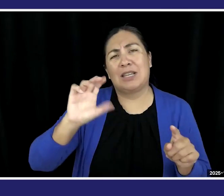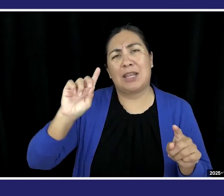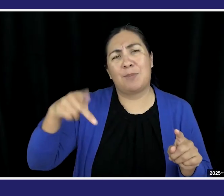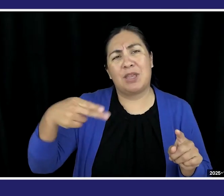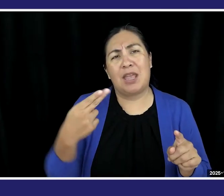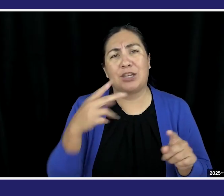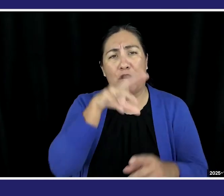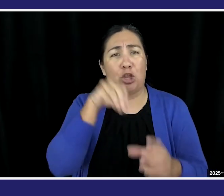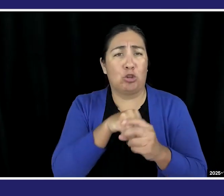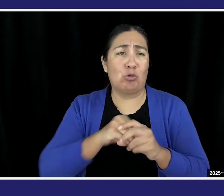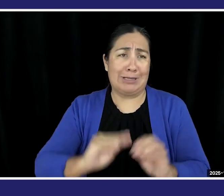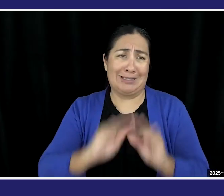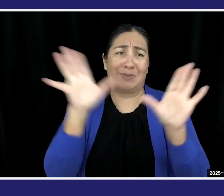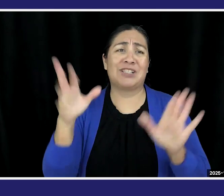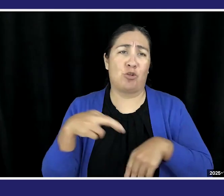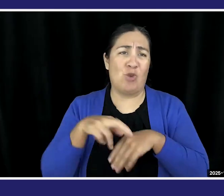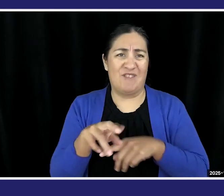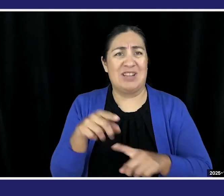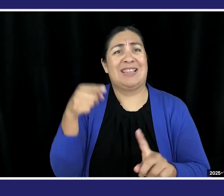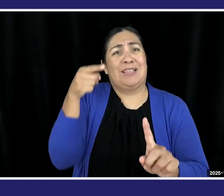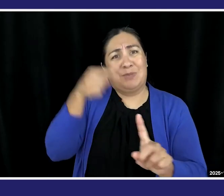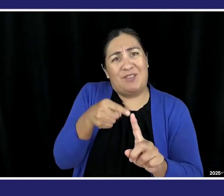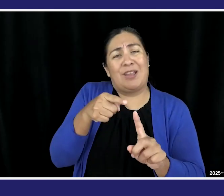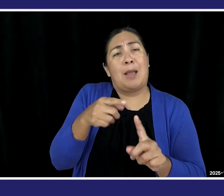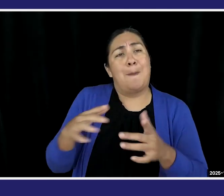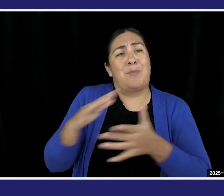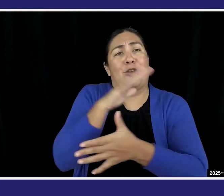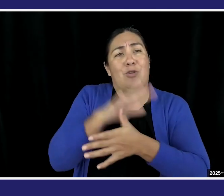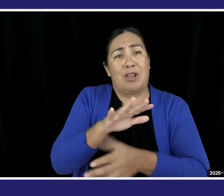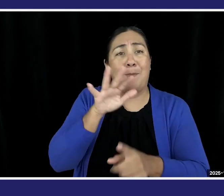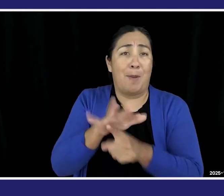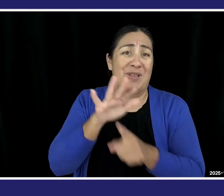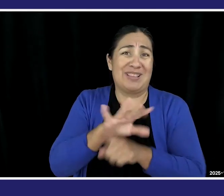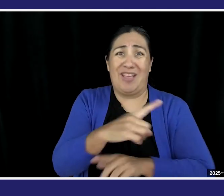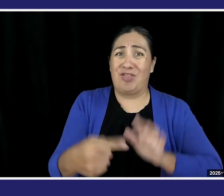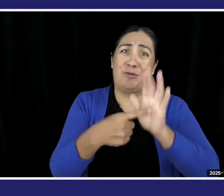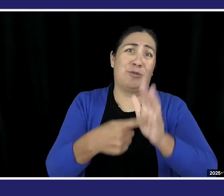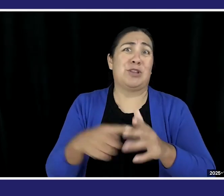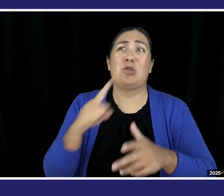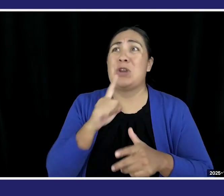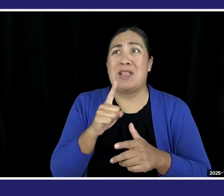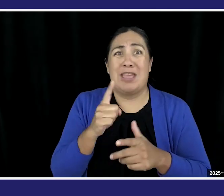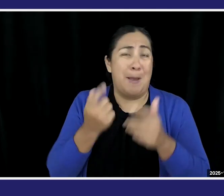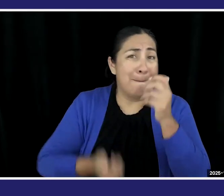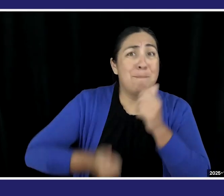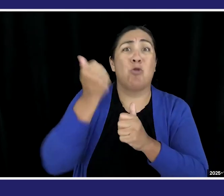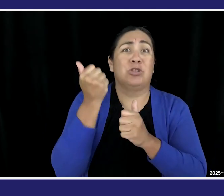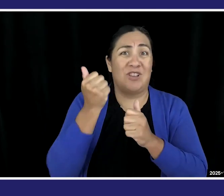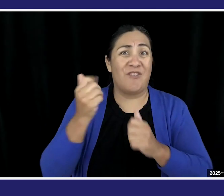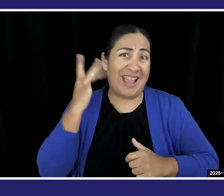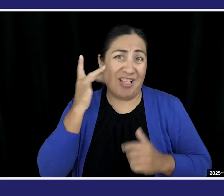these priority populations as they represent the vast majority of Californians. Also, I would